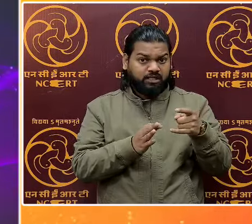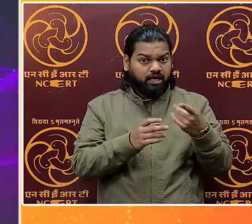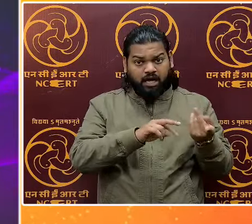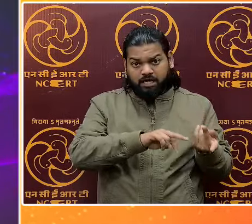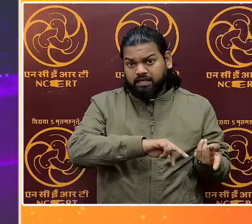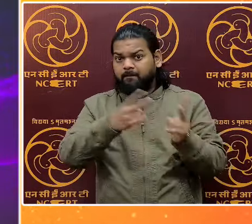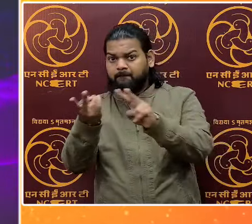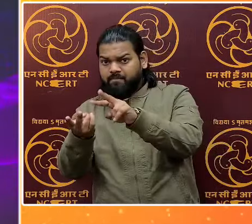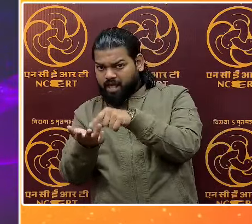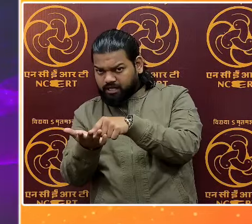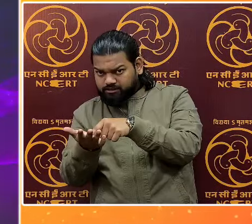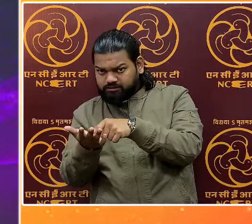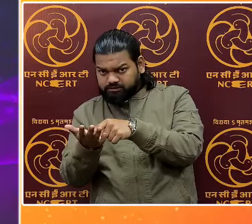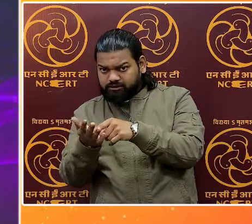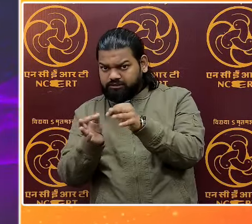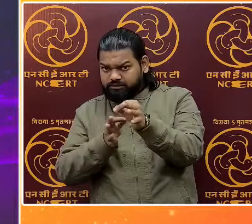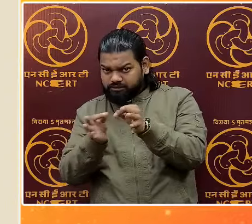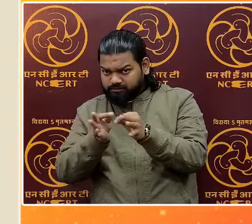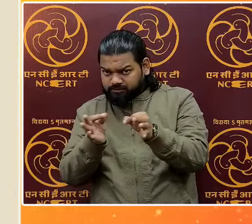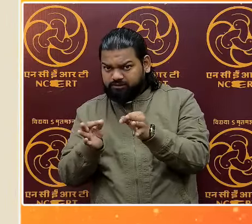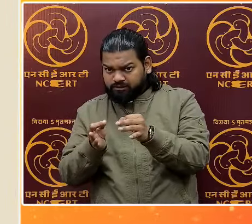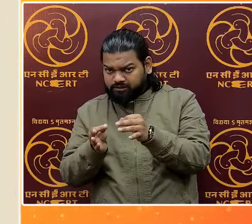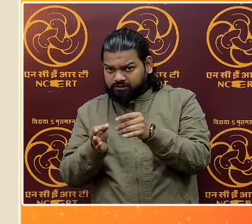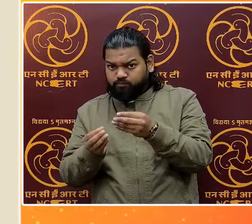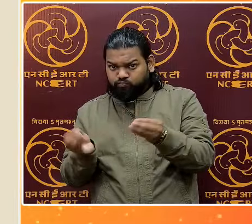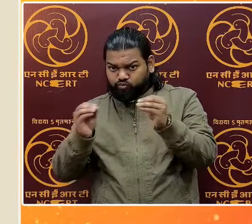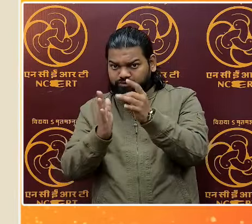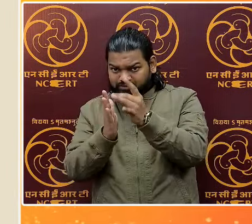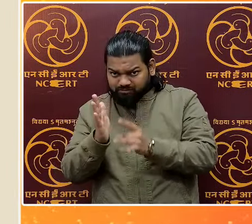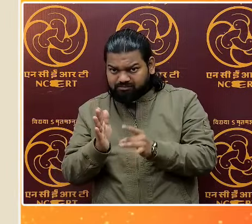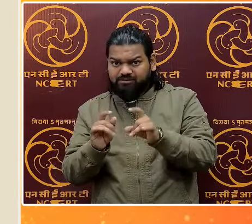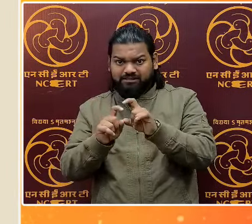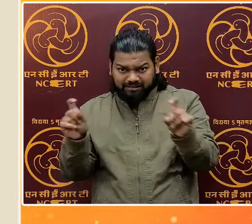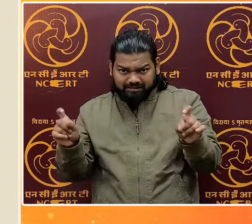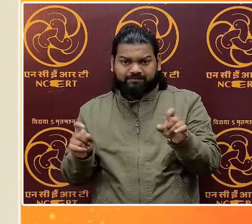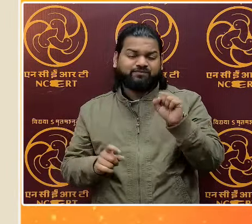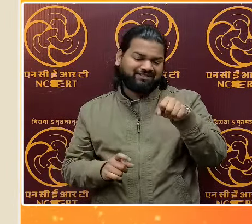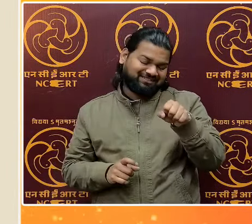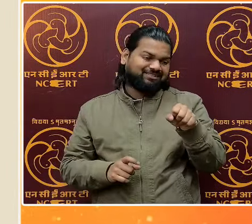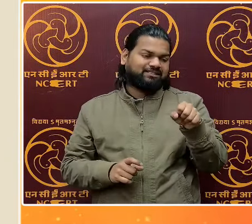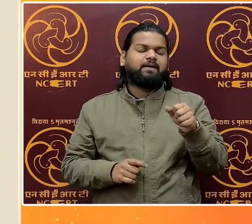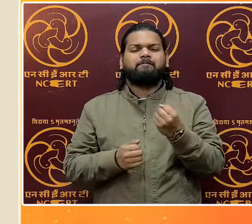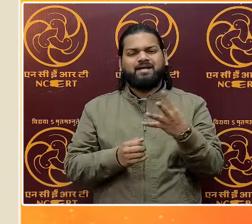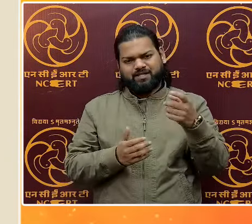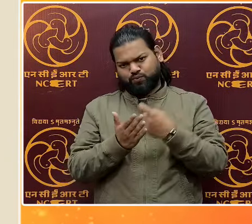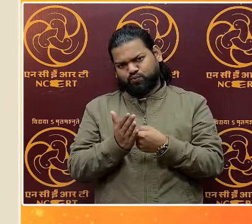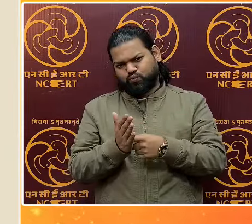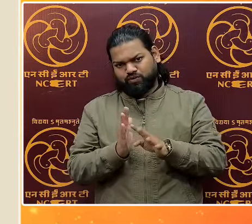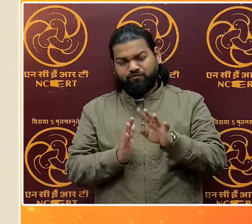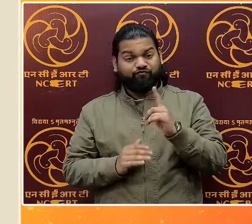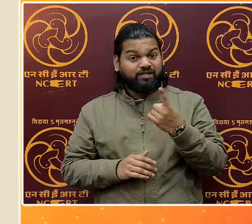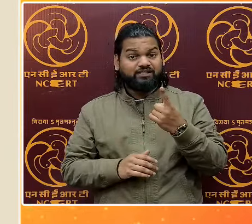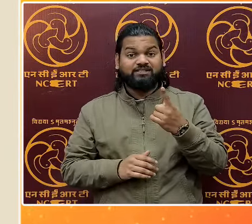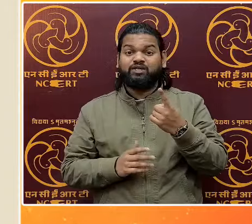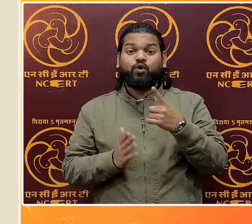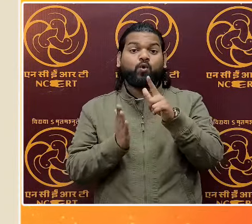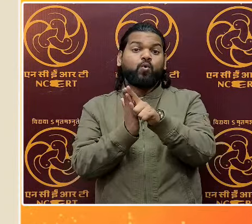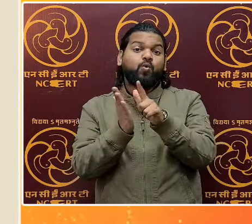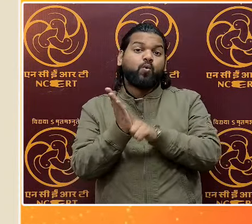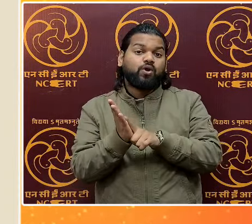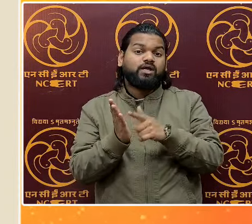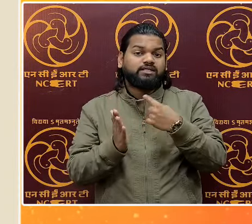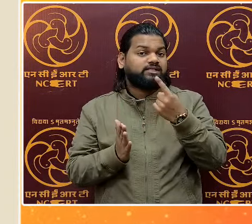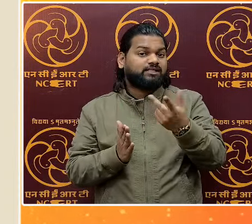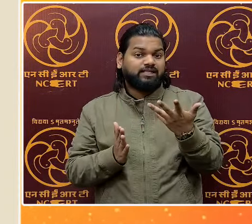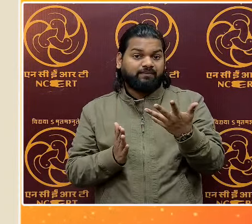laws of reflection are the rules with the help of what we understand these terms better. So the first law, what it says, that